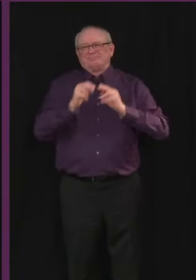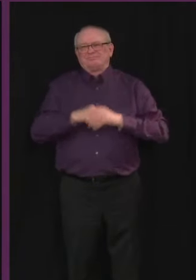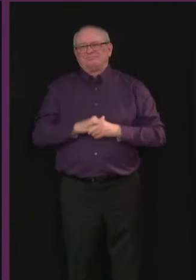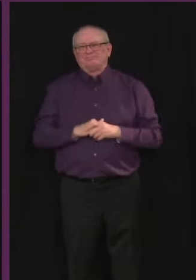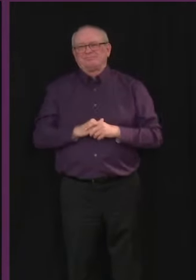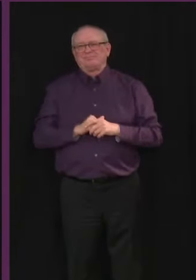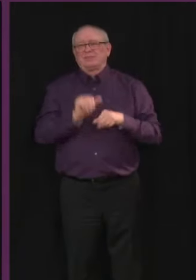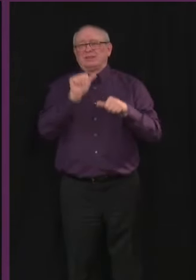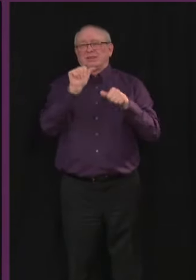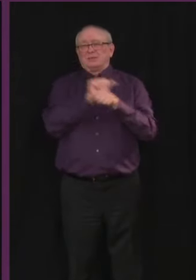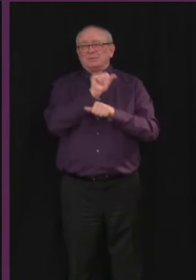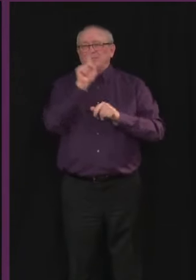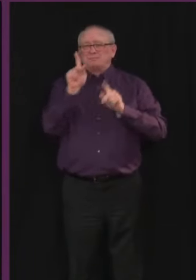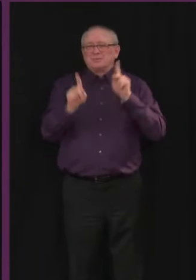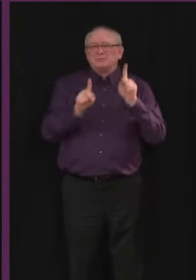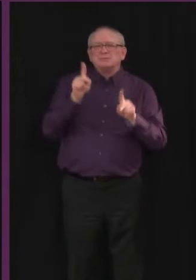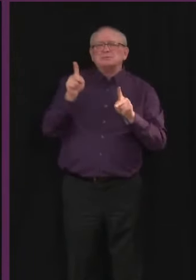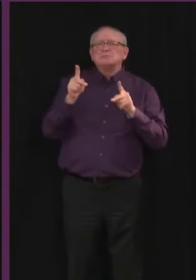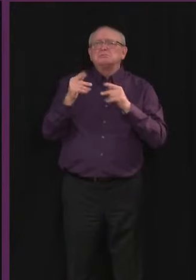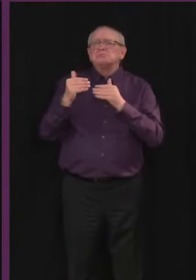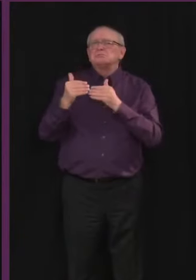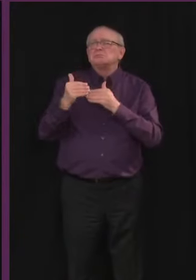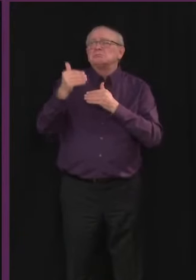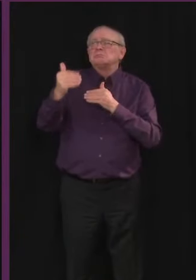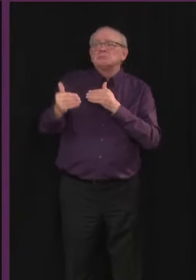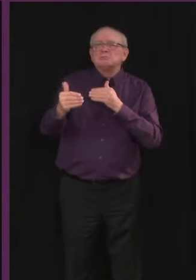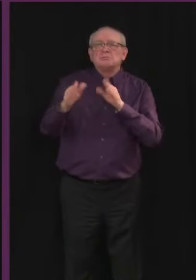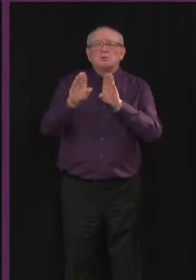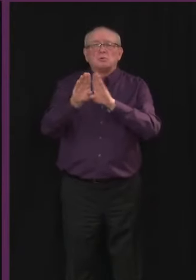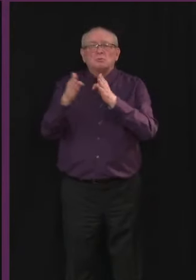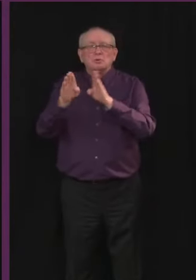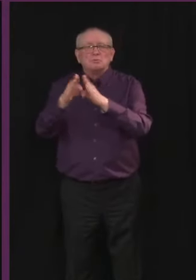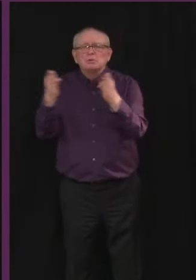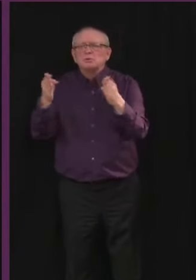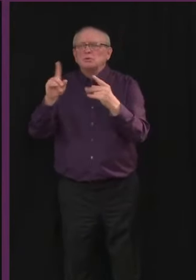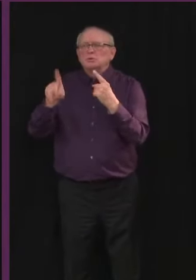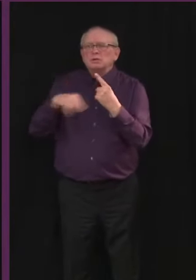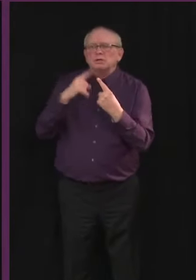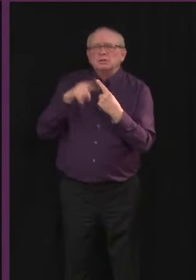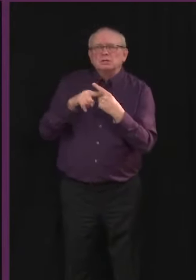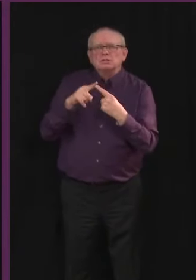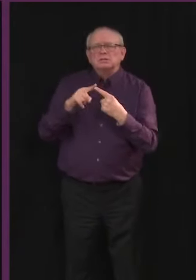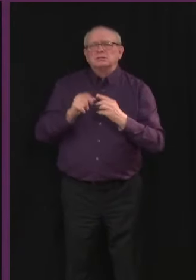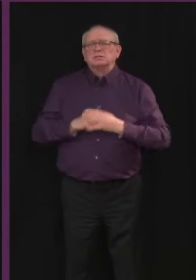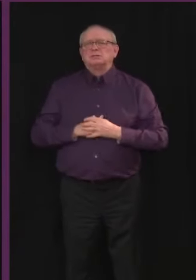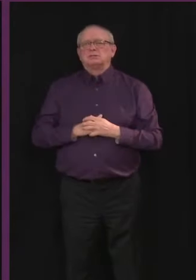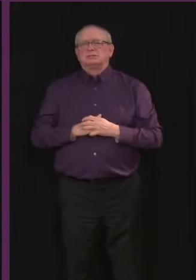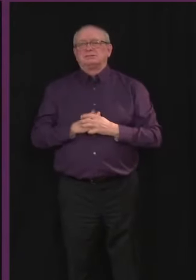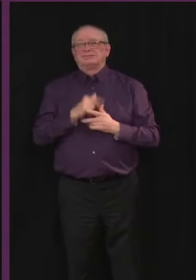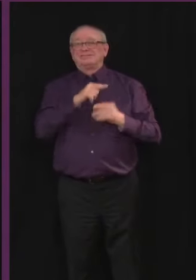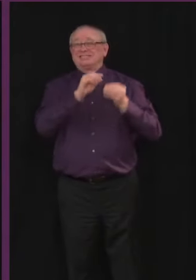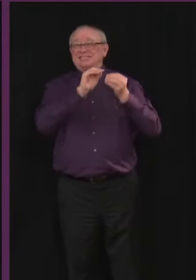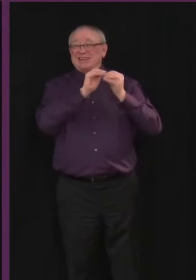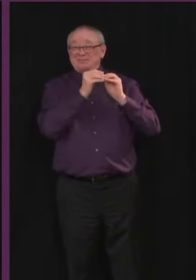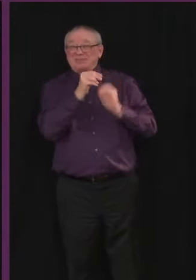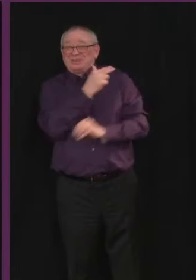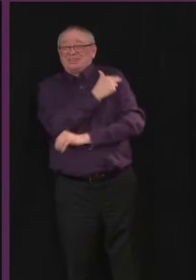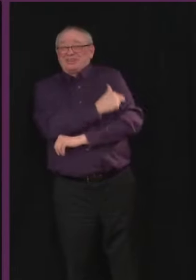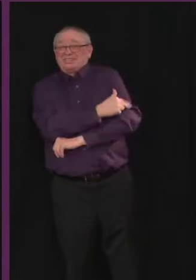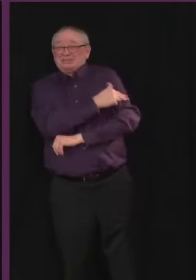restrictions. We are below the Step 2 threshold of hospitalizations, but we have seen growing cases in recent